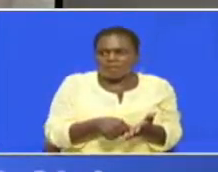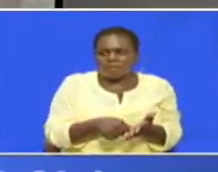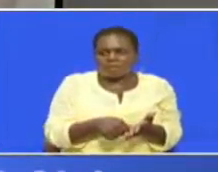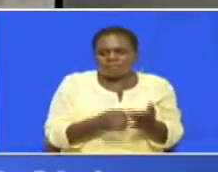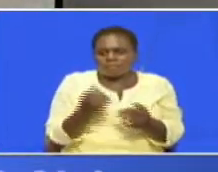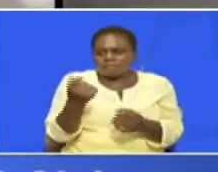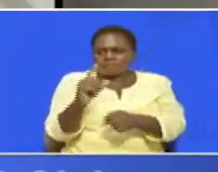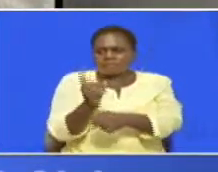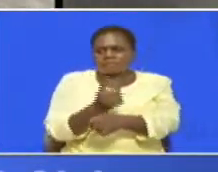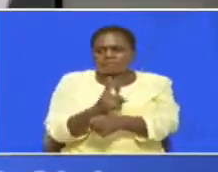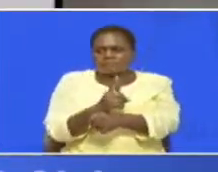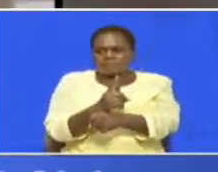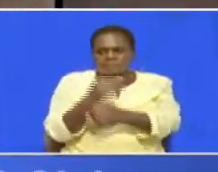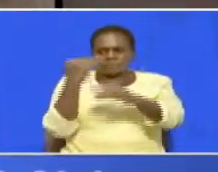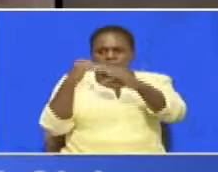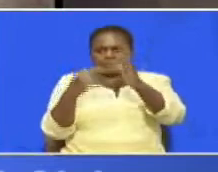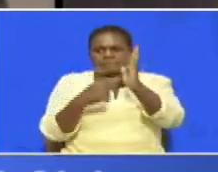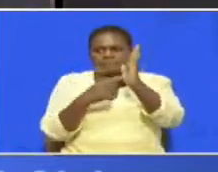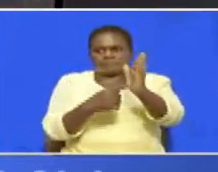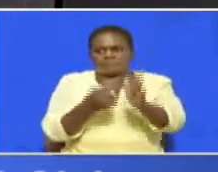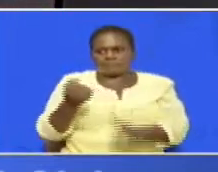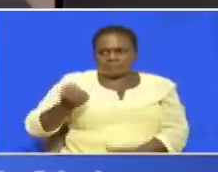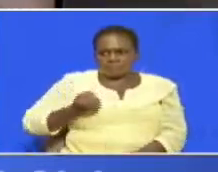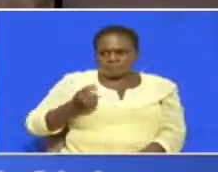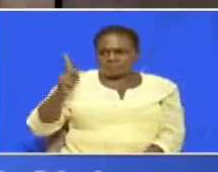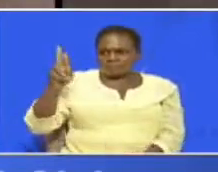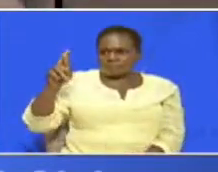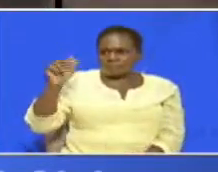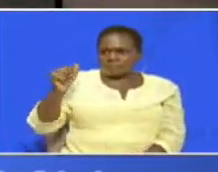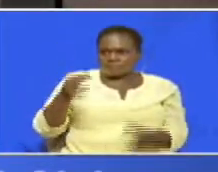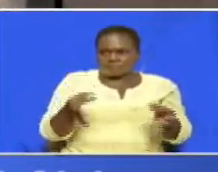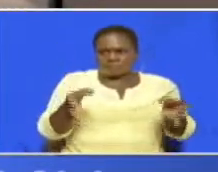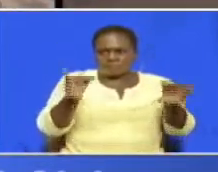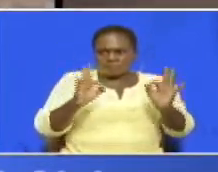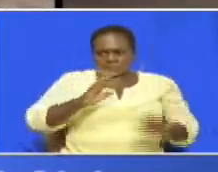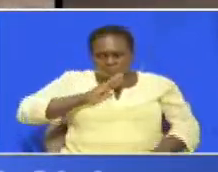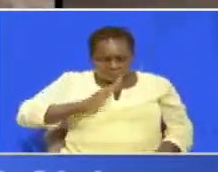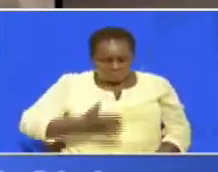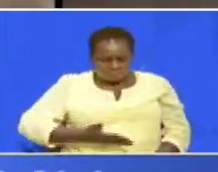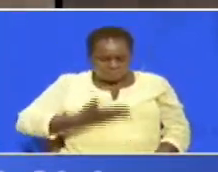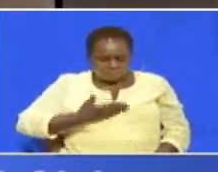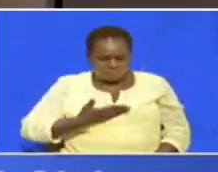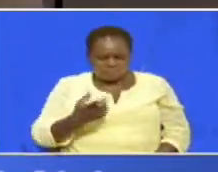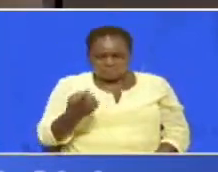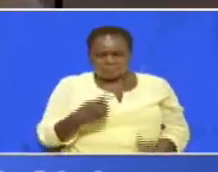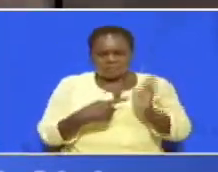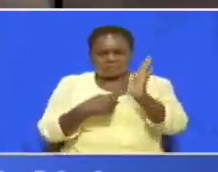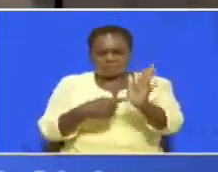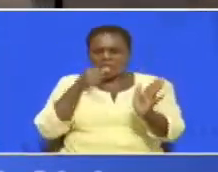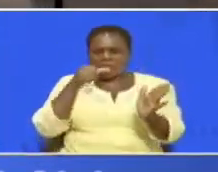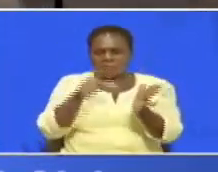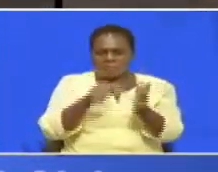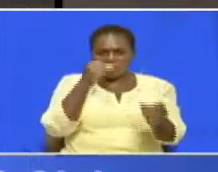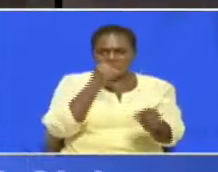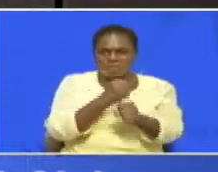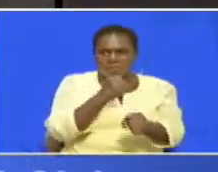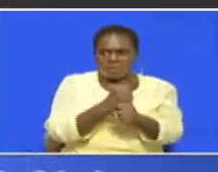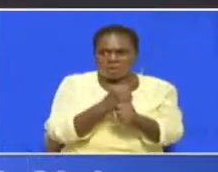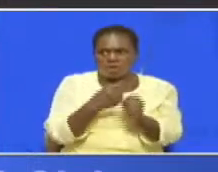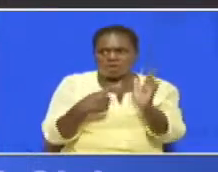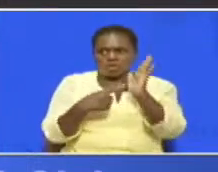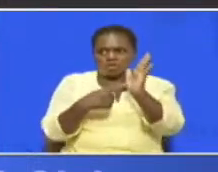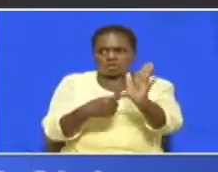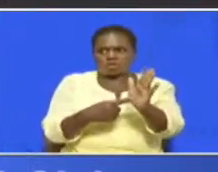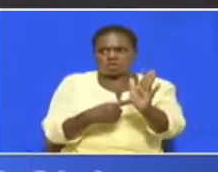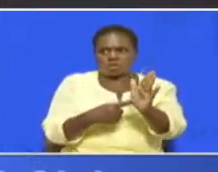After a few minutes, this video shows the lady who claimed to be a KRA official angered by Mwangi's demand to produce his work ID and only shows